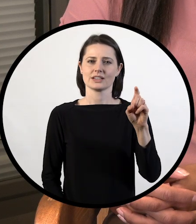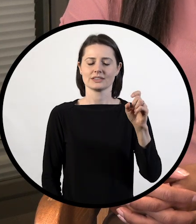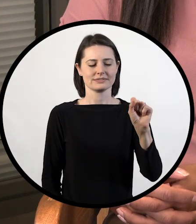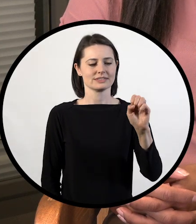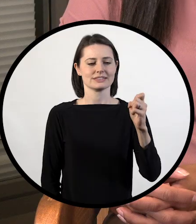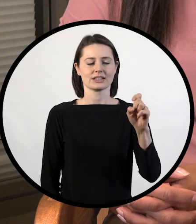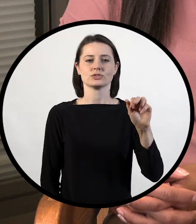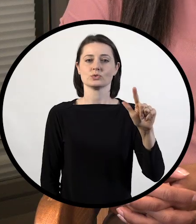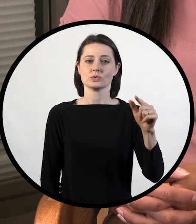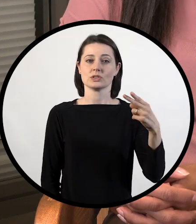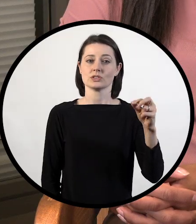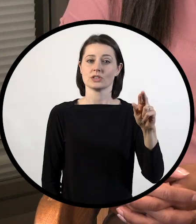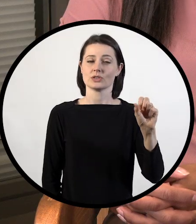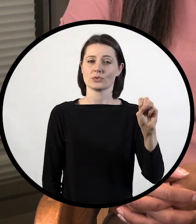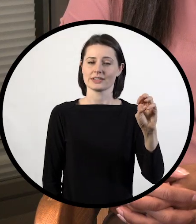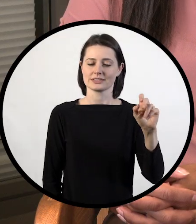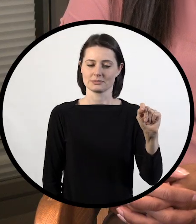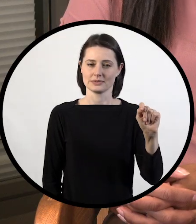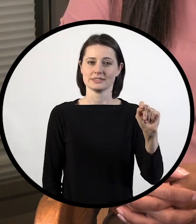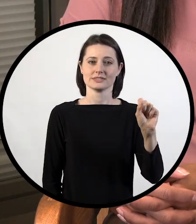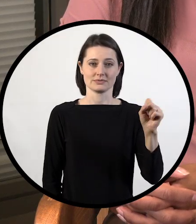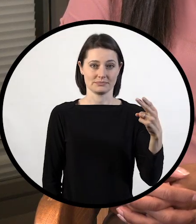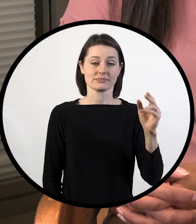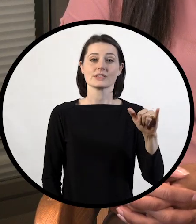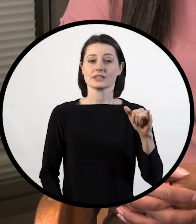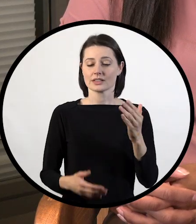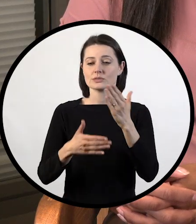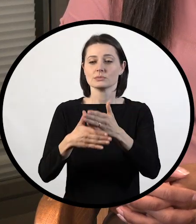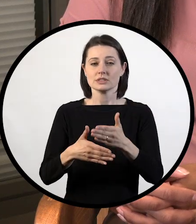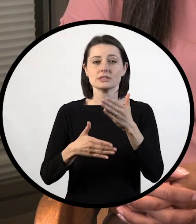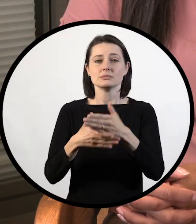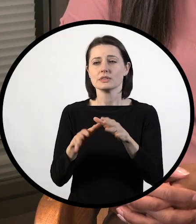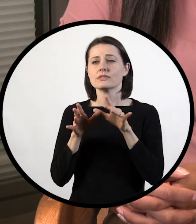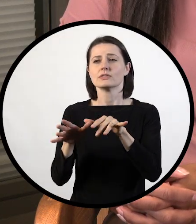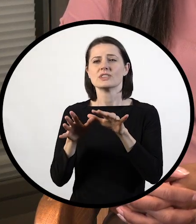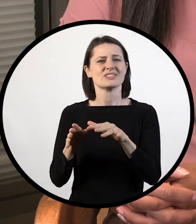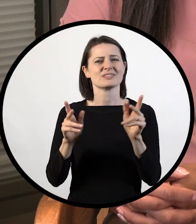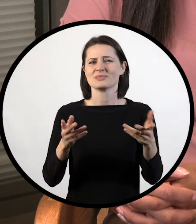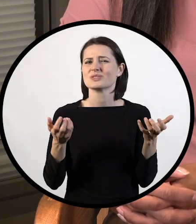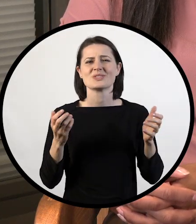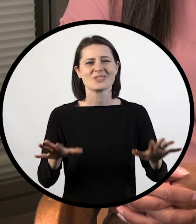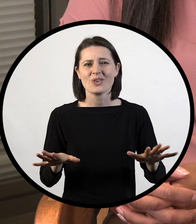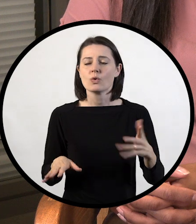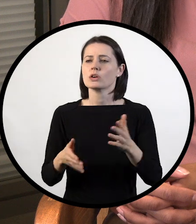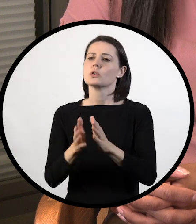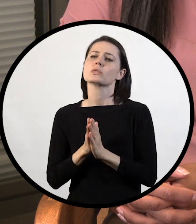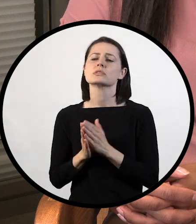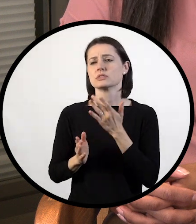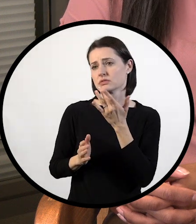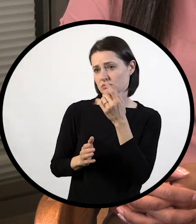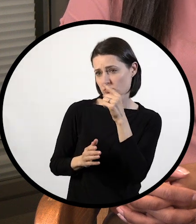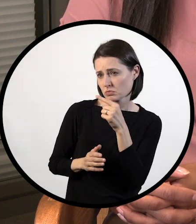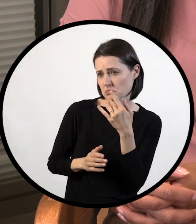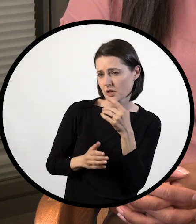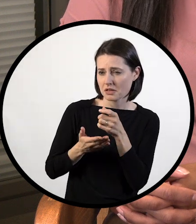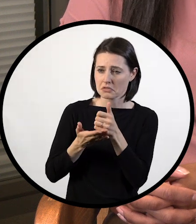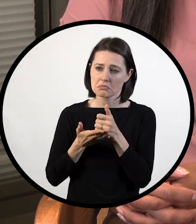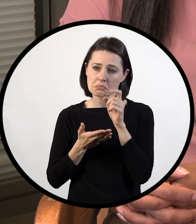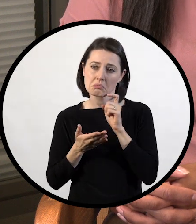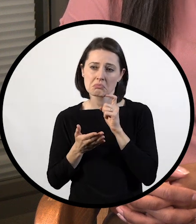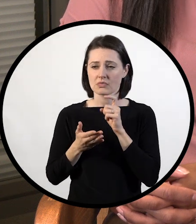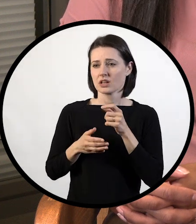harassment? Sexual harassment includes repeated and unwelcome sexual advances, requests for sexual favors, or verbal